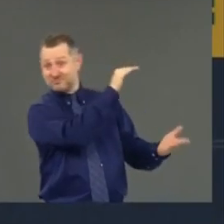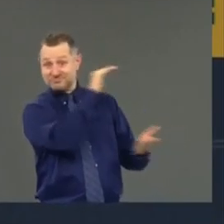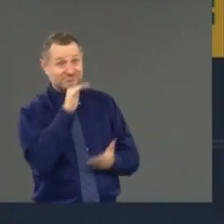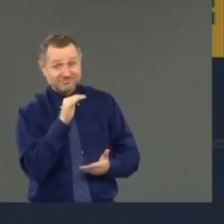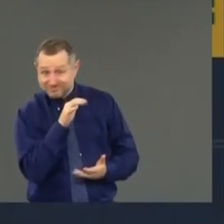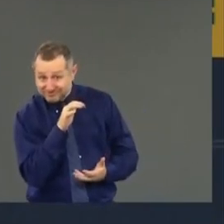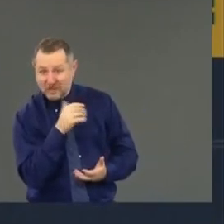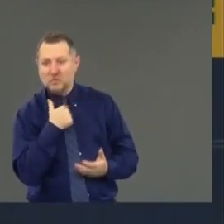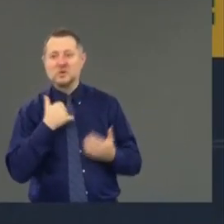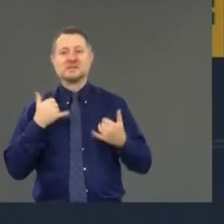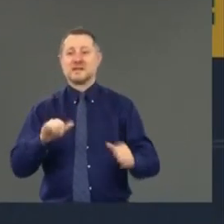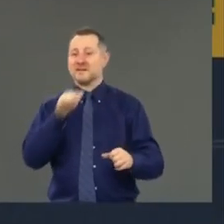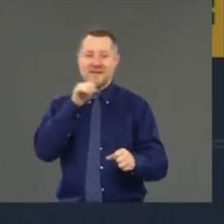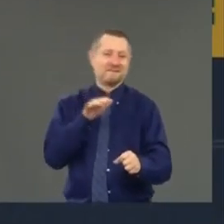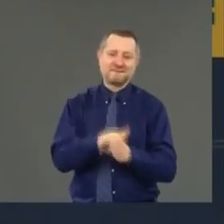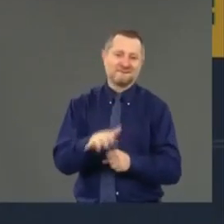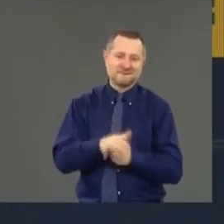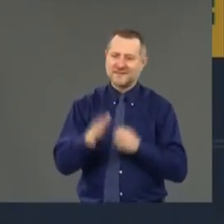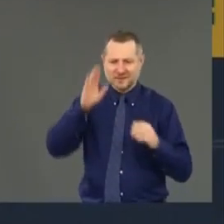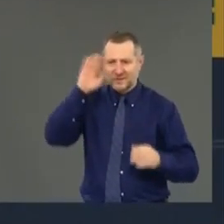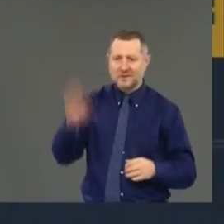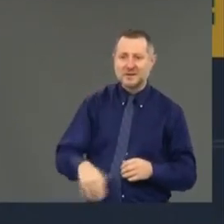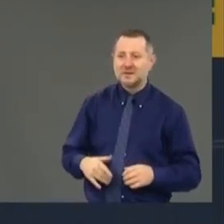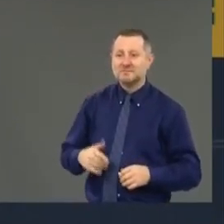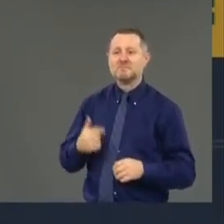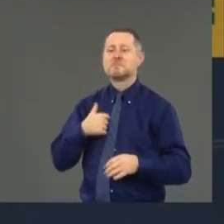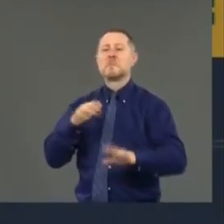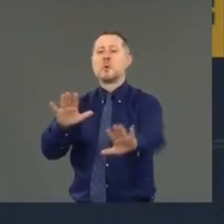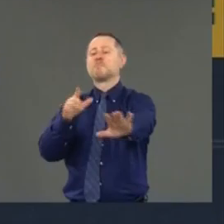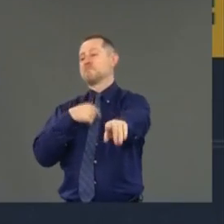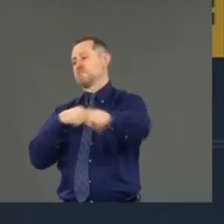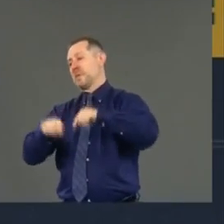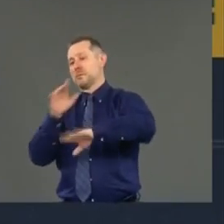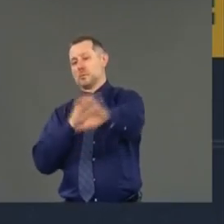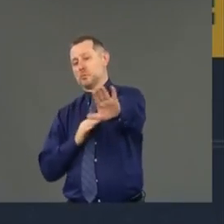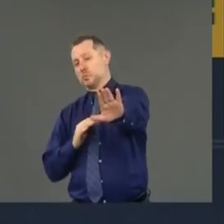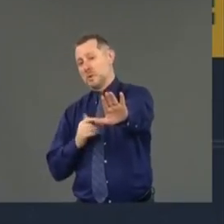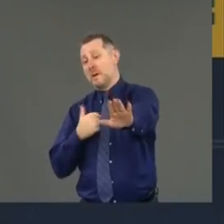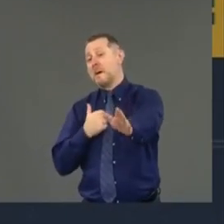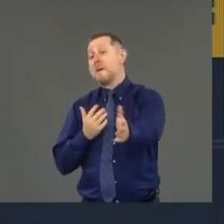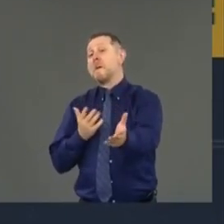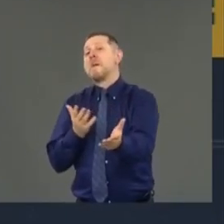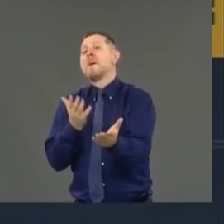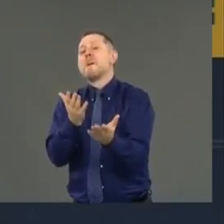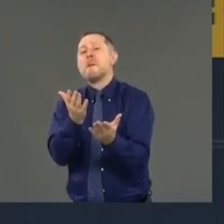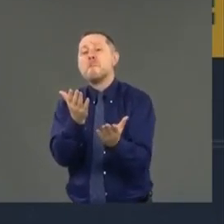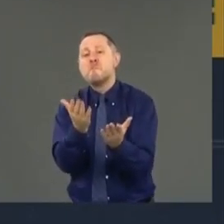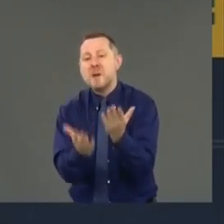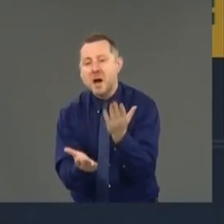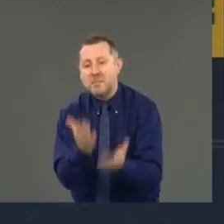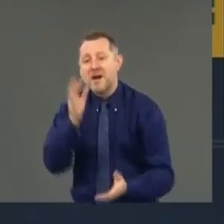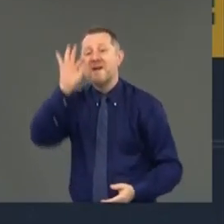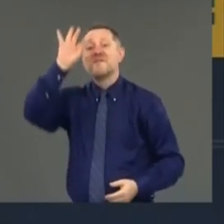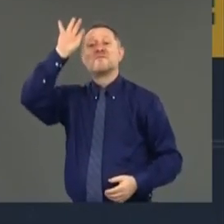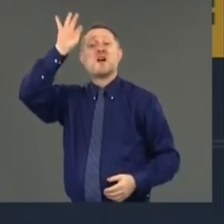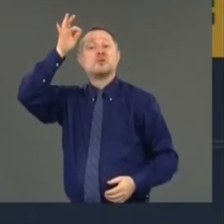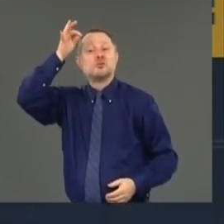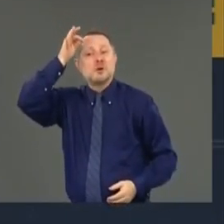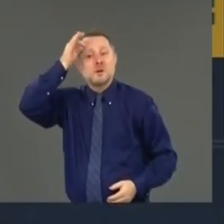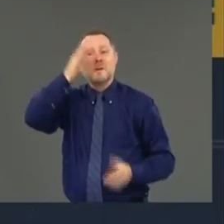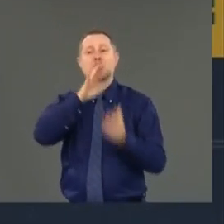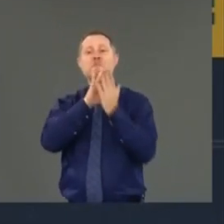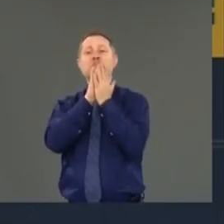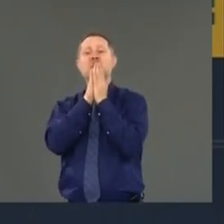right? Well, let me take that back. Maybe the federal government becomes enlightened